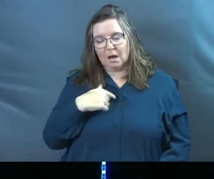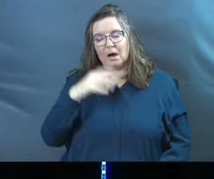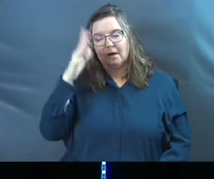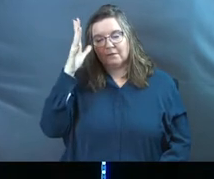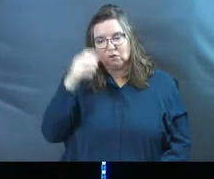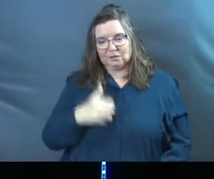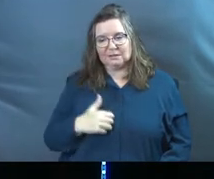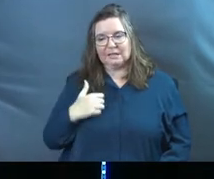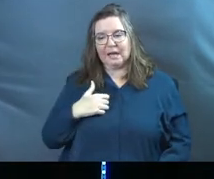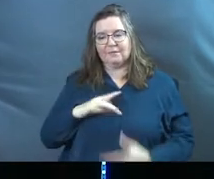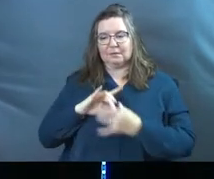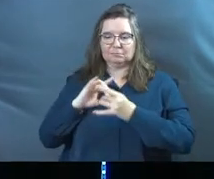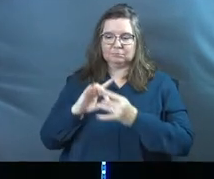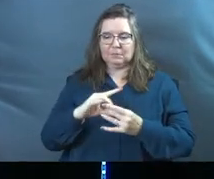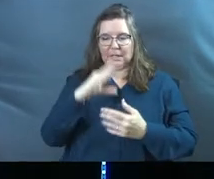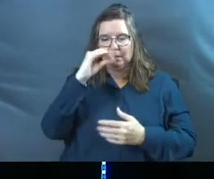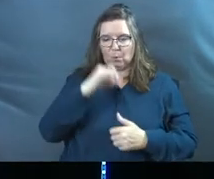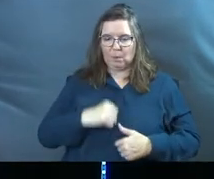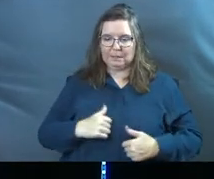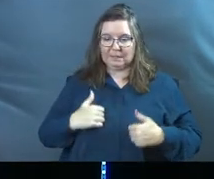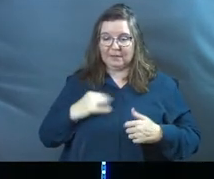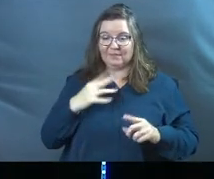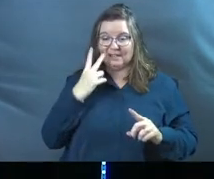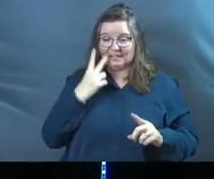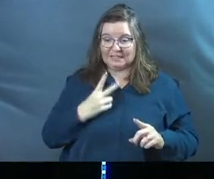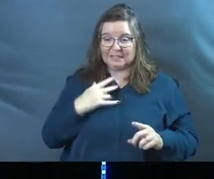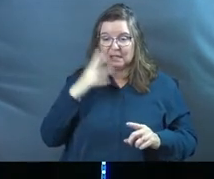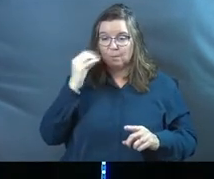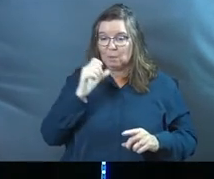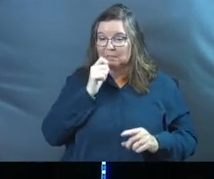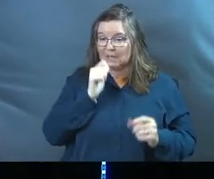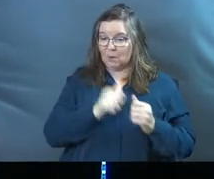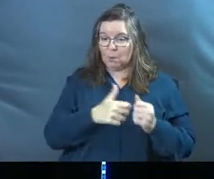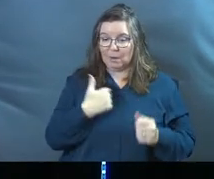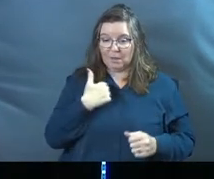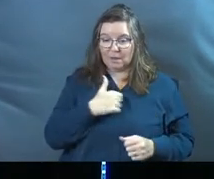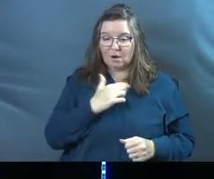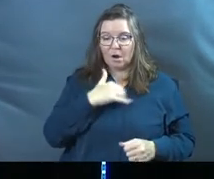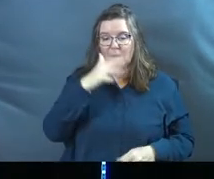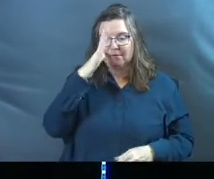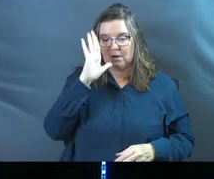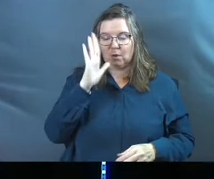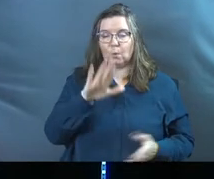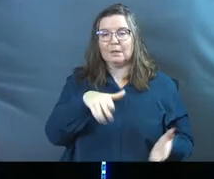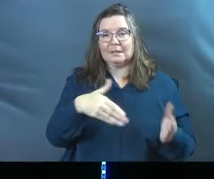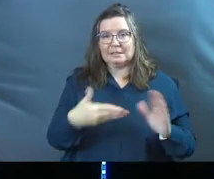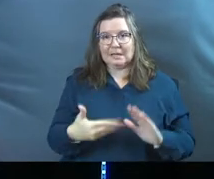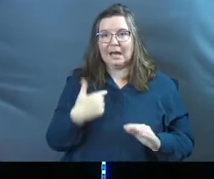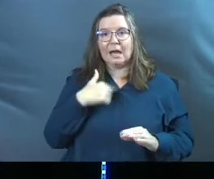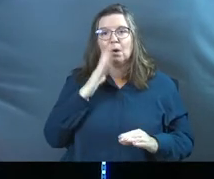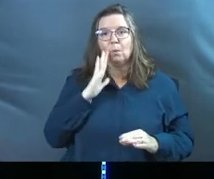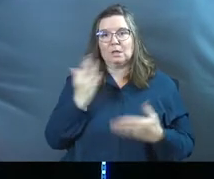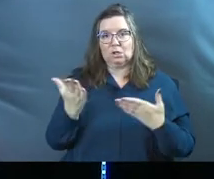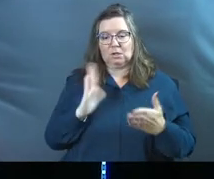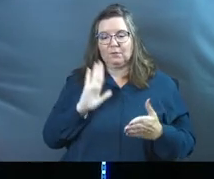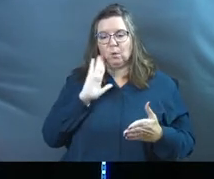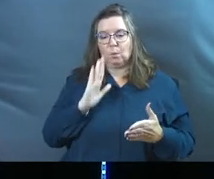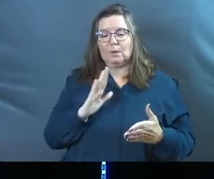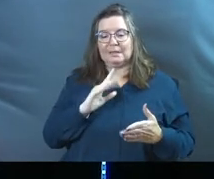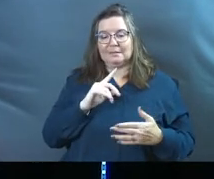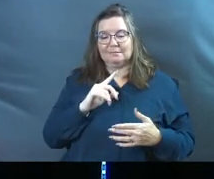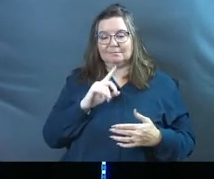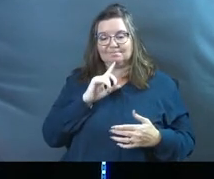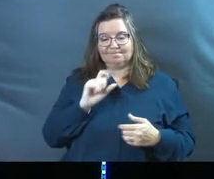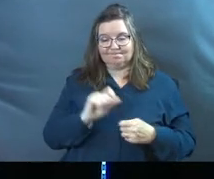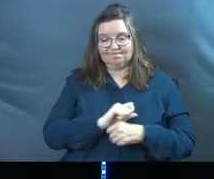Our father's life is bound up in the boy's life. If he sees that the boy is not with us, our father will die, and we, his servants, will